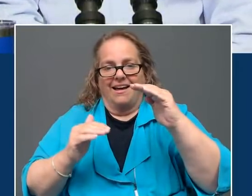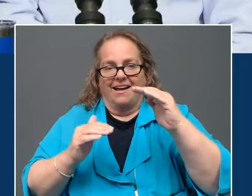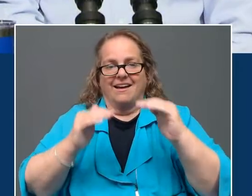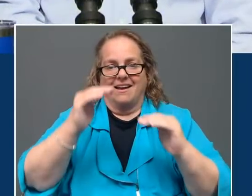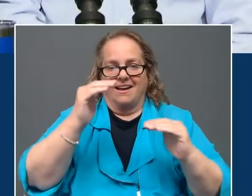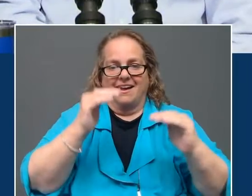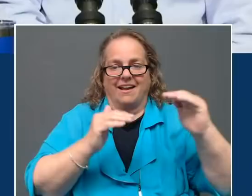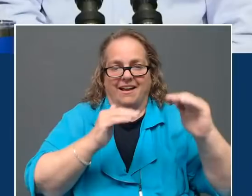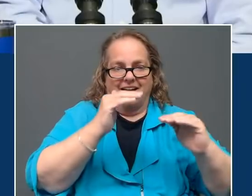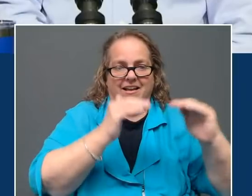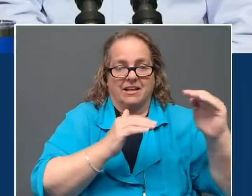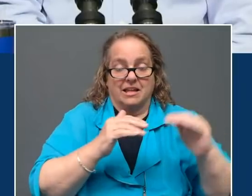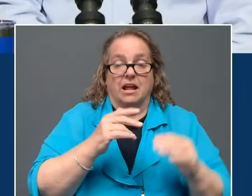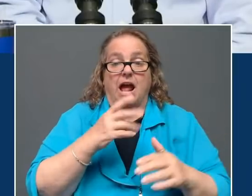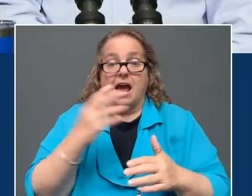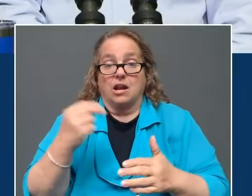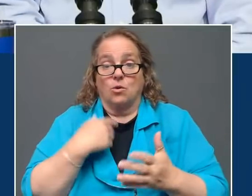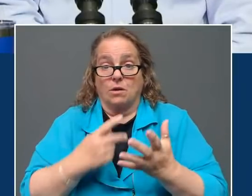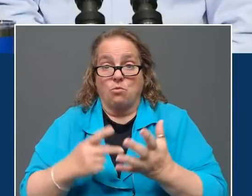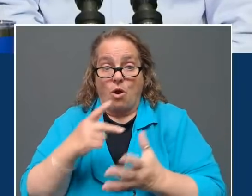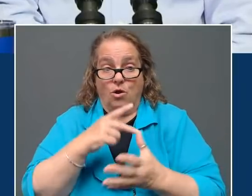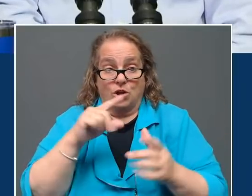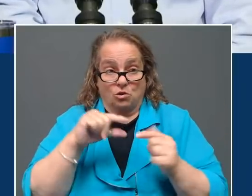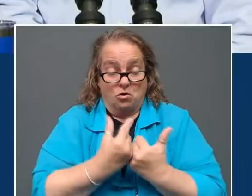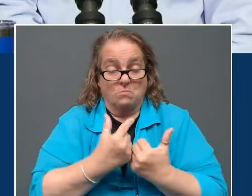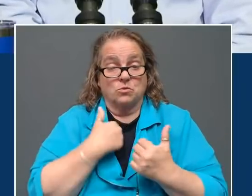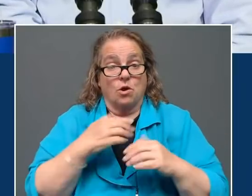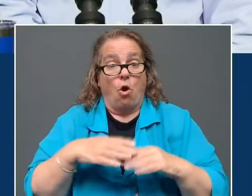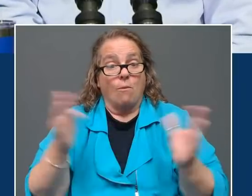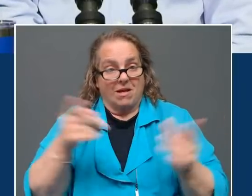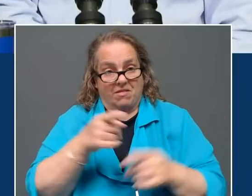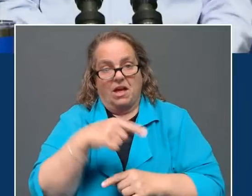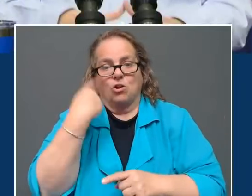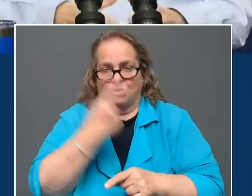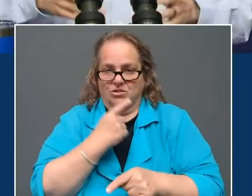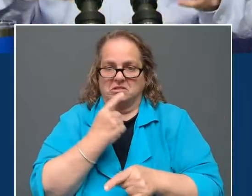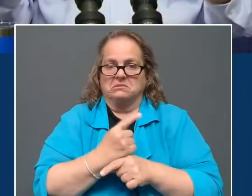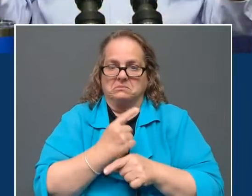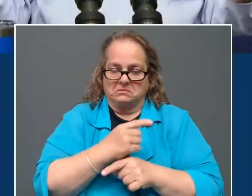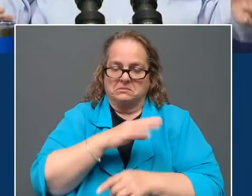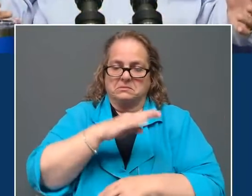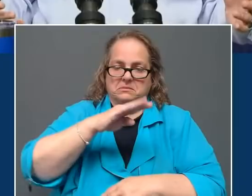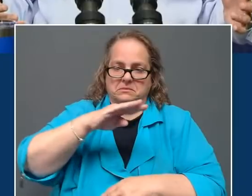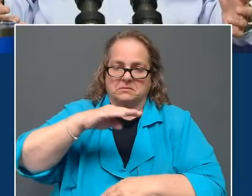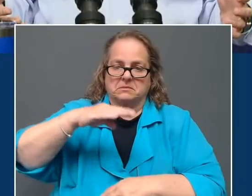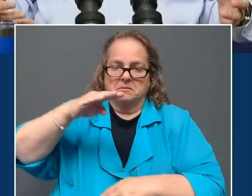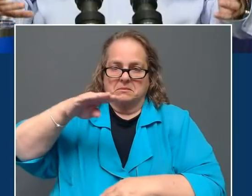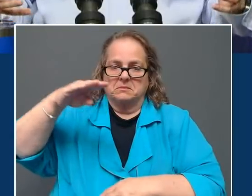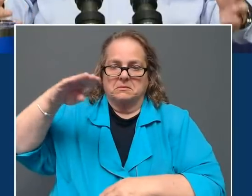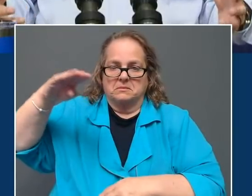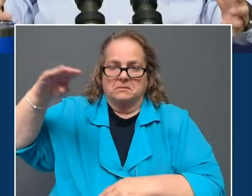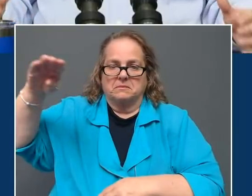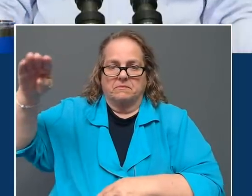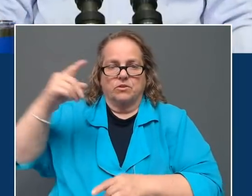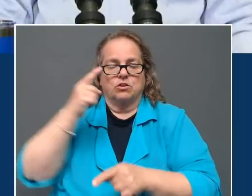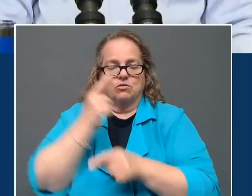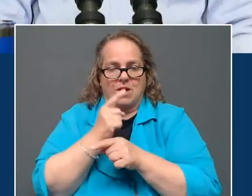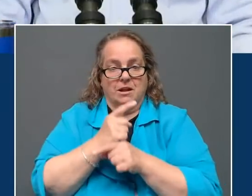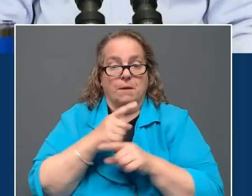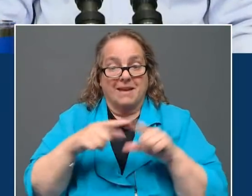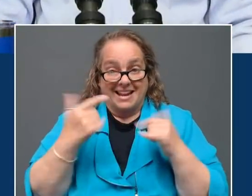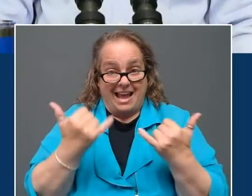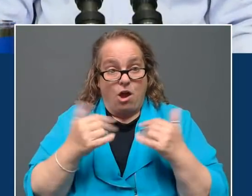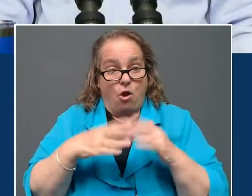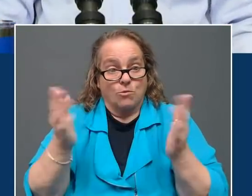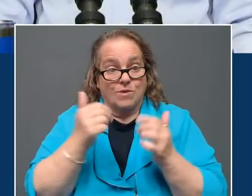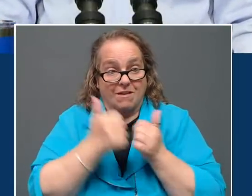opened our priority groups, this looks the way it should. But we are going to start seeing, now it's open for everyone, these beginning